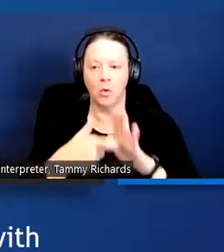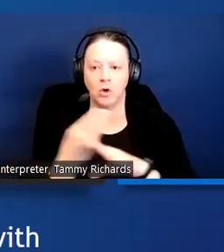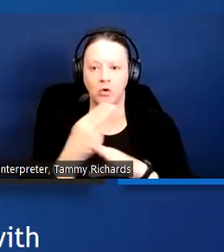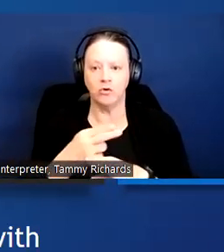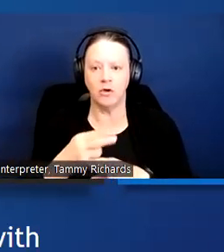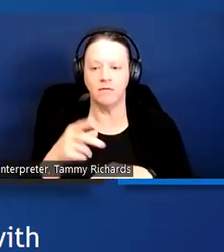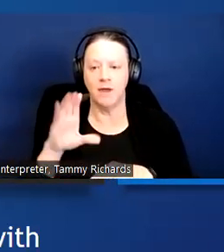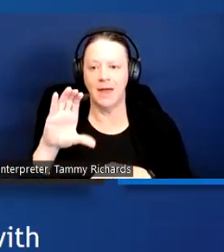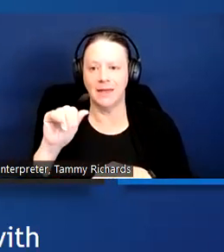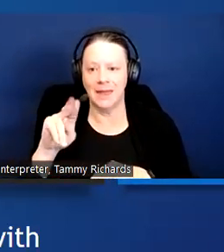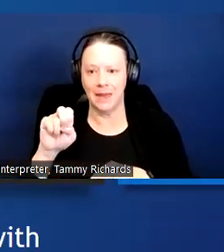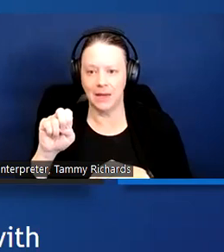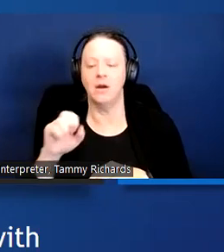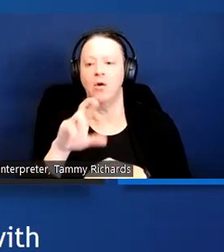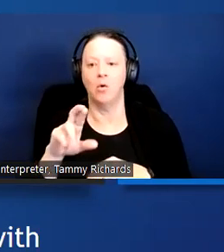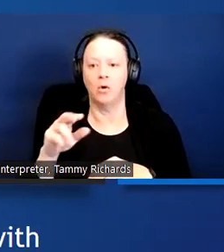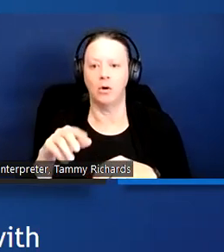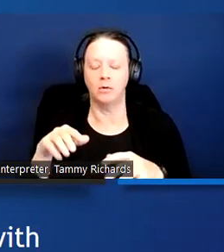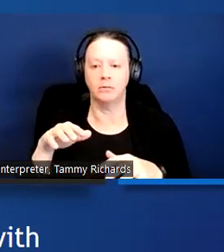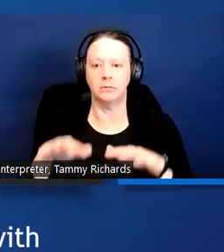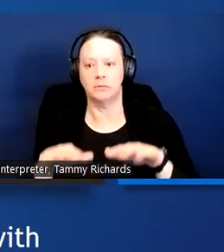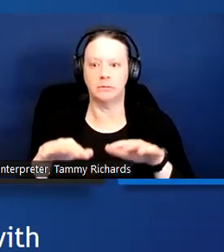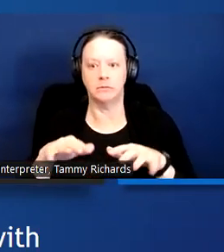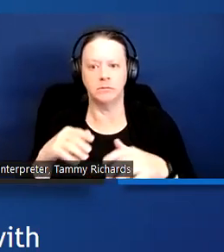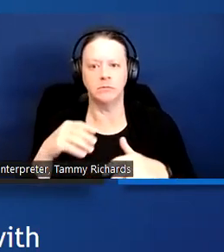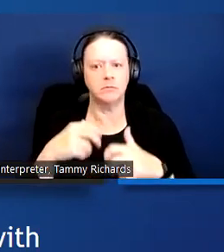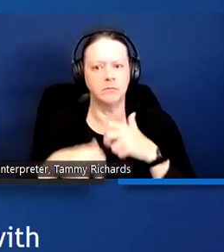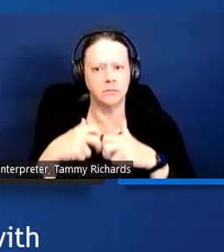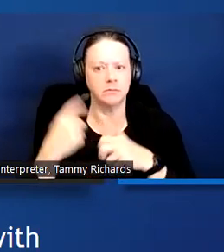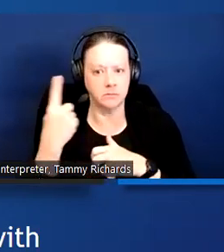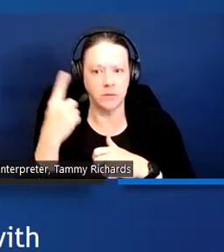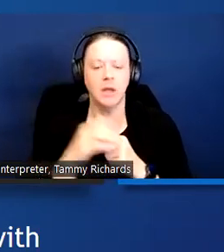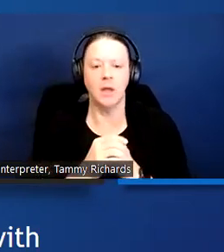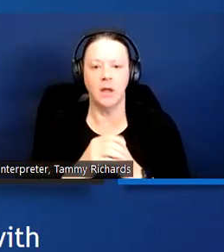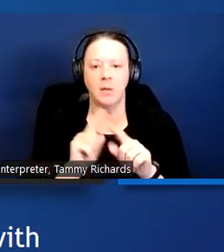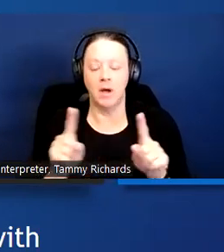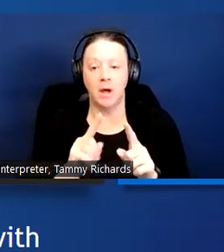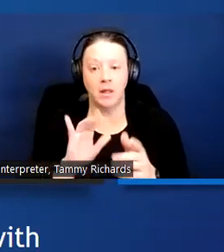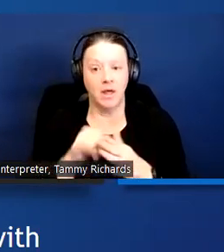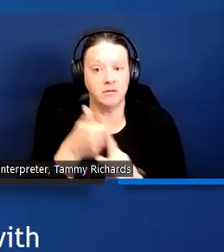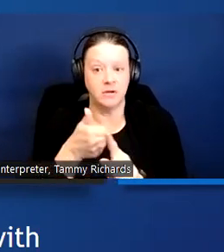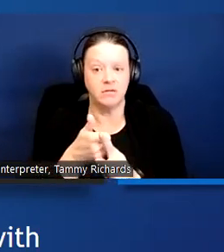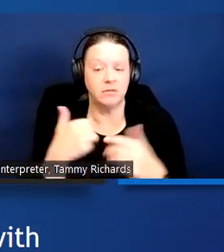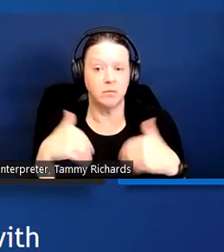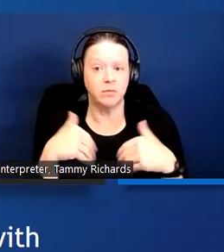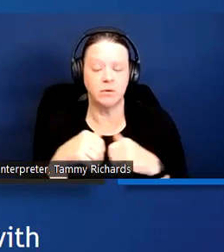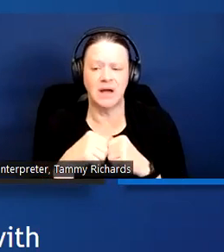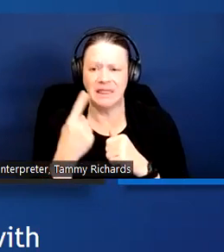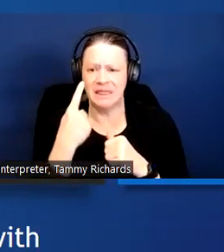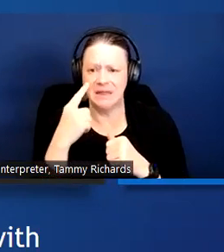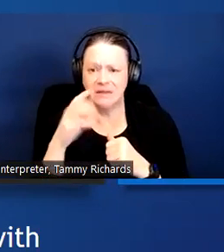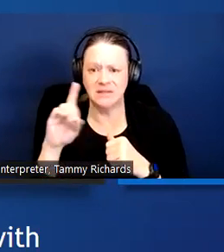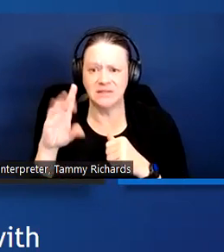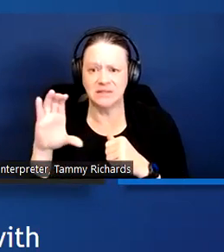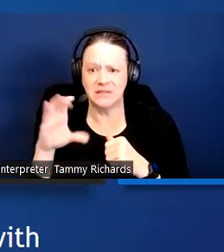cane or unsteadiness, that kind of thing. But that's in and of itself, maybe I think the CDC